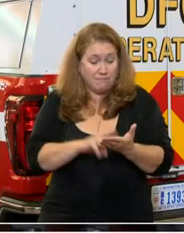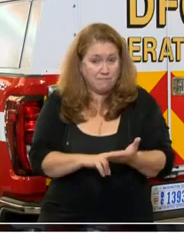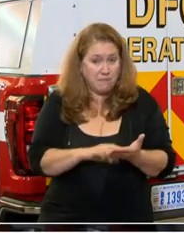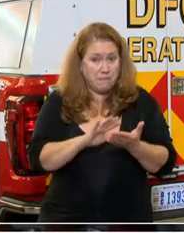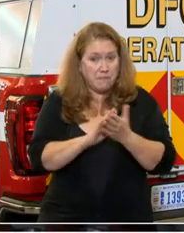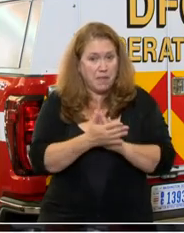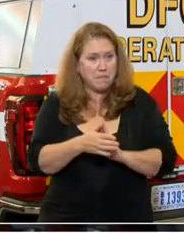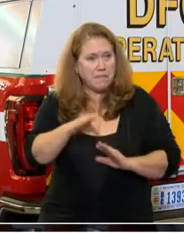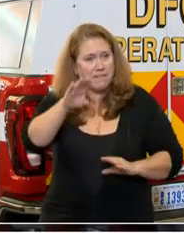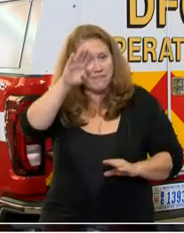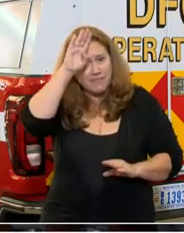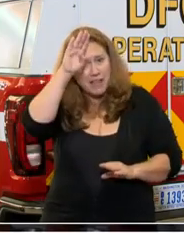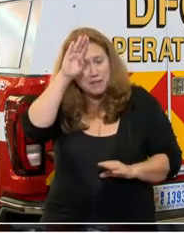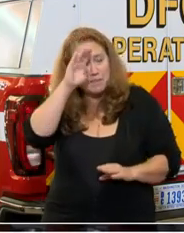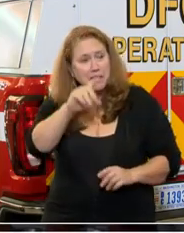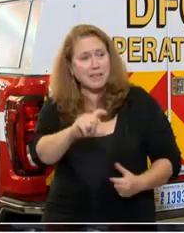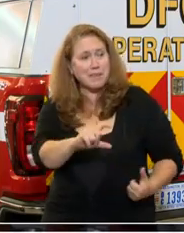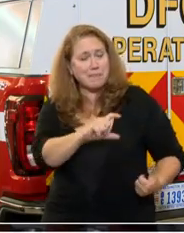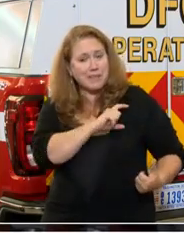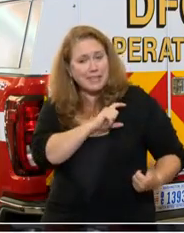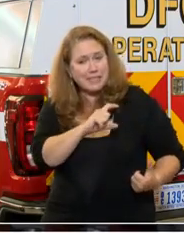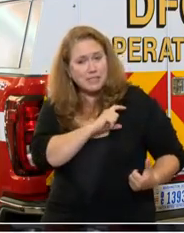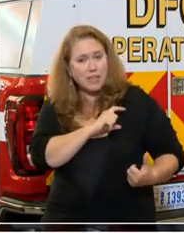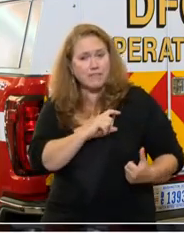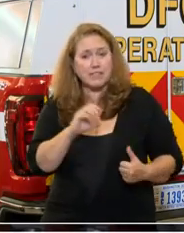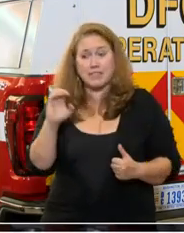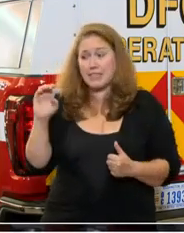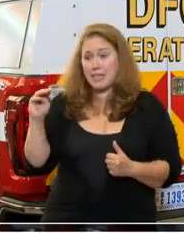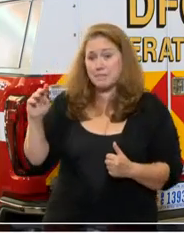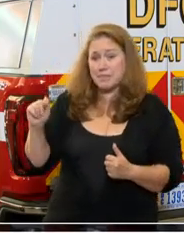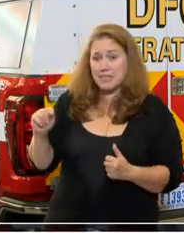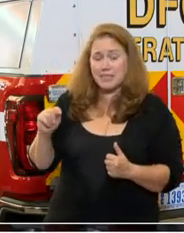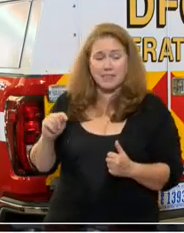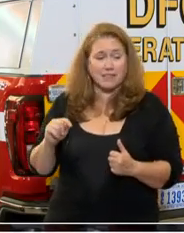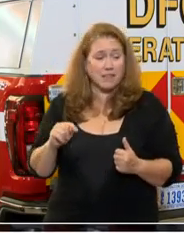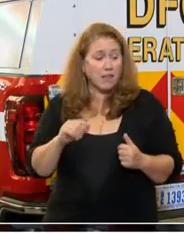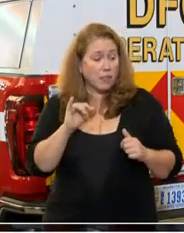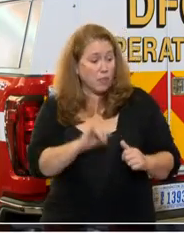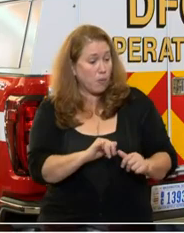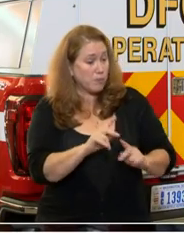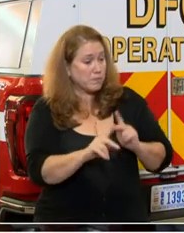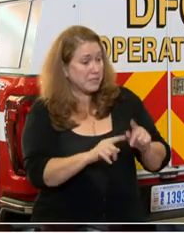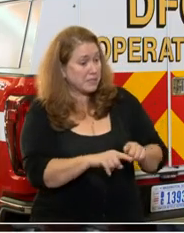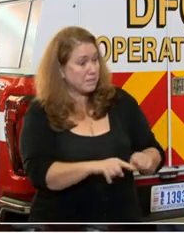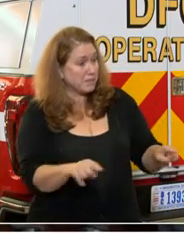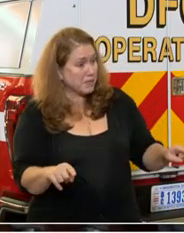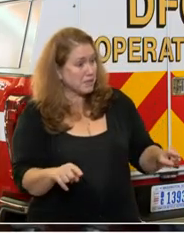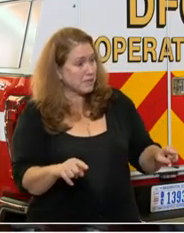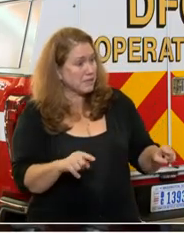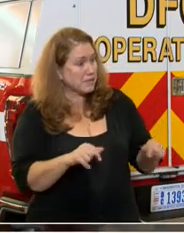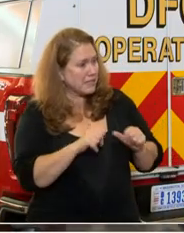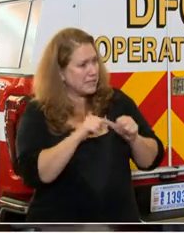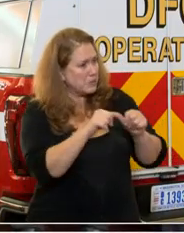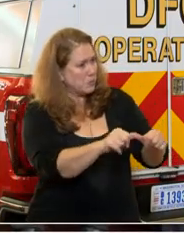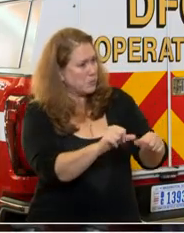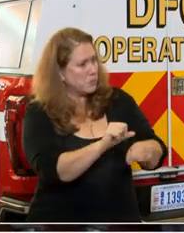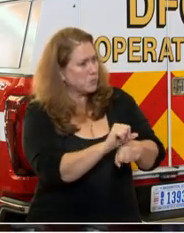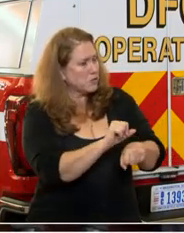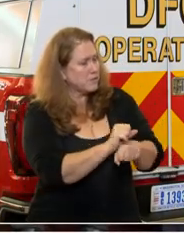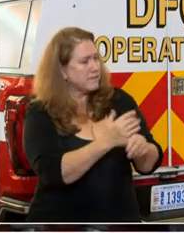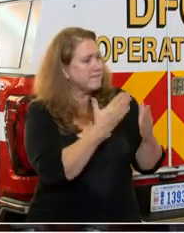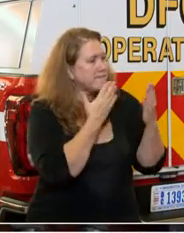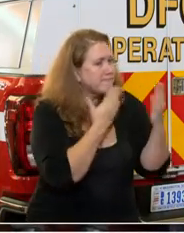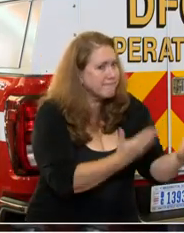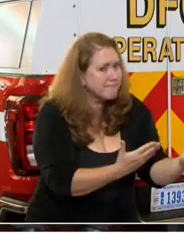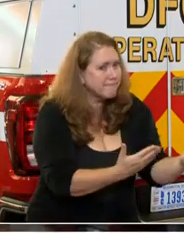and police officers. So we say thank you to them. Chief, we thank you. We thank our